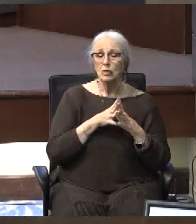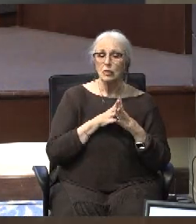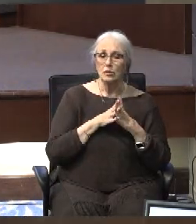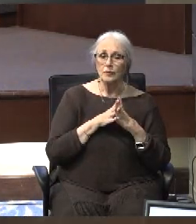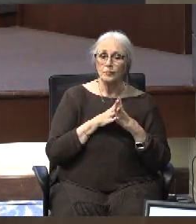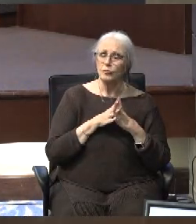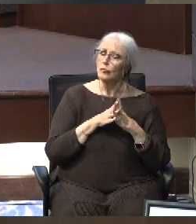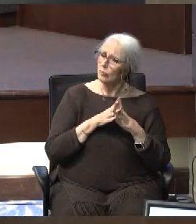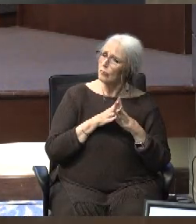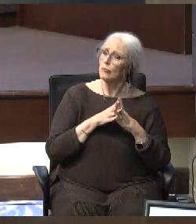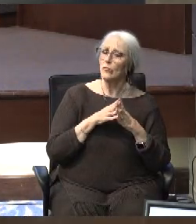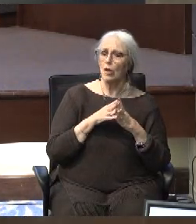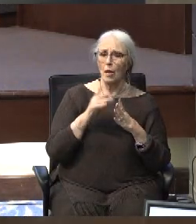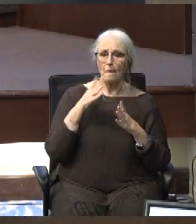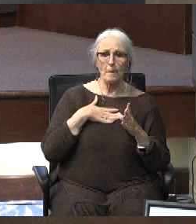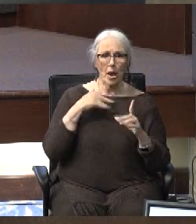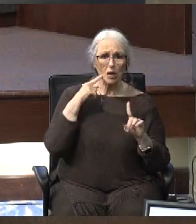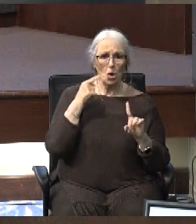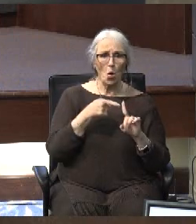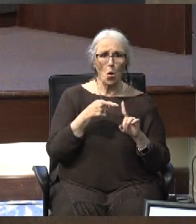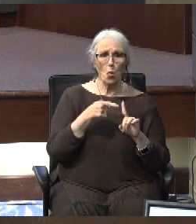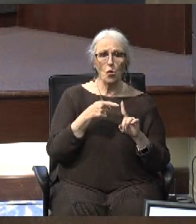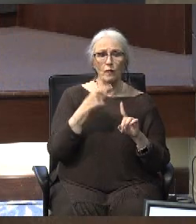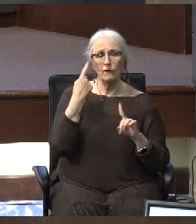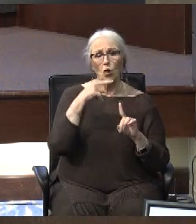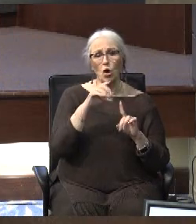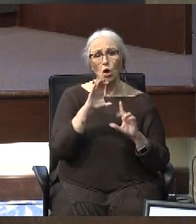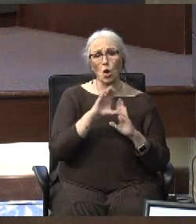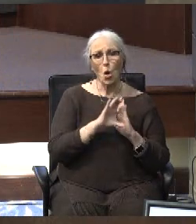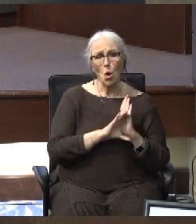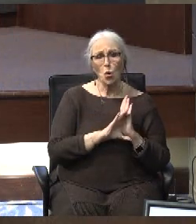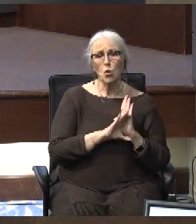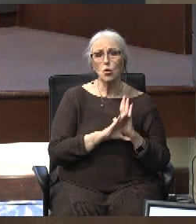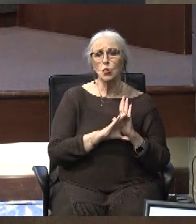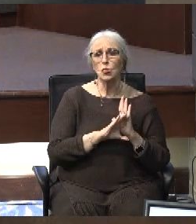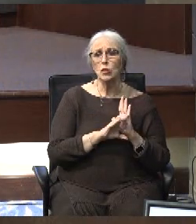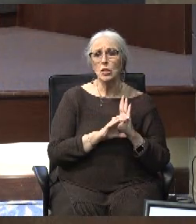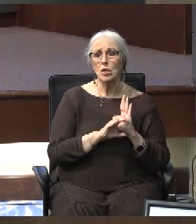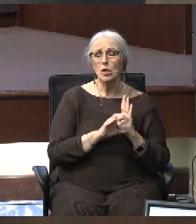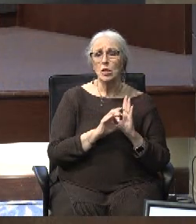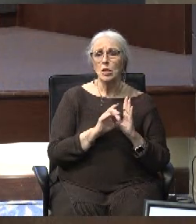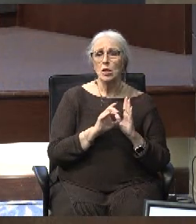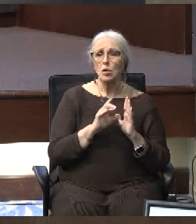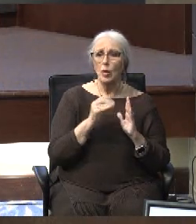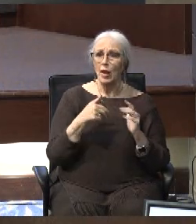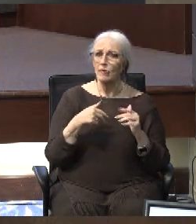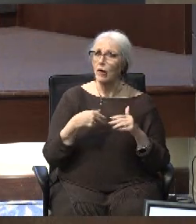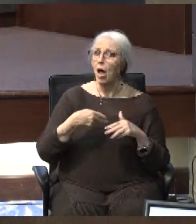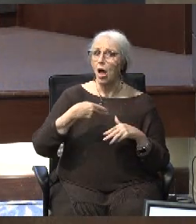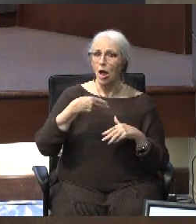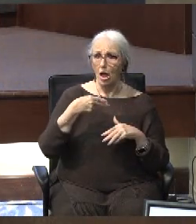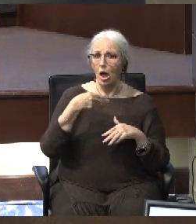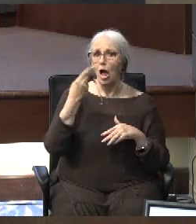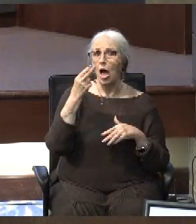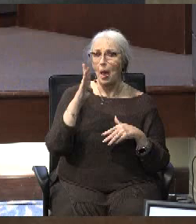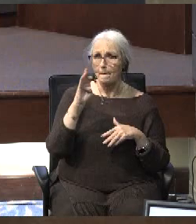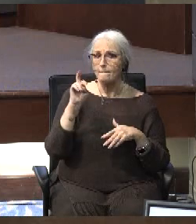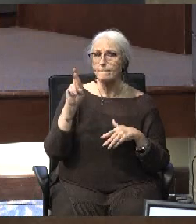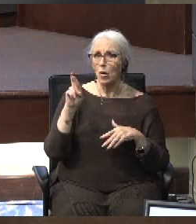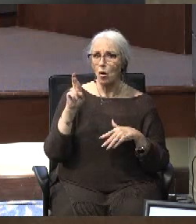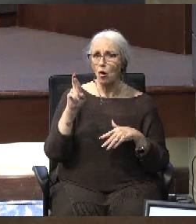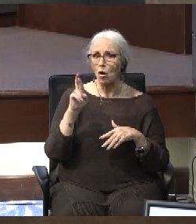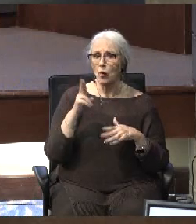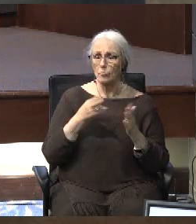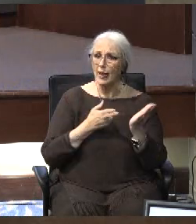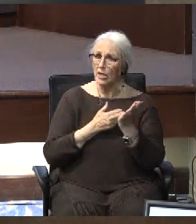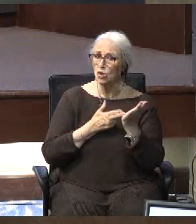that, that my goal for code is that we have a really high bar for